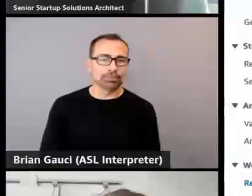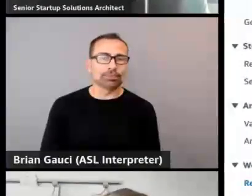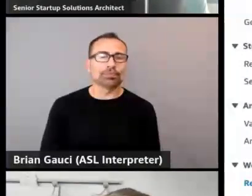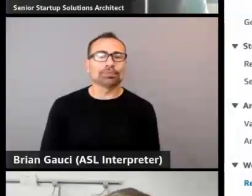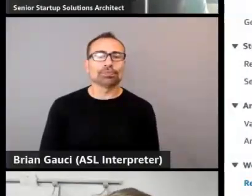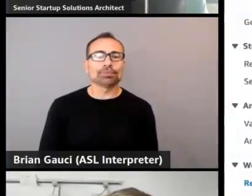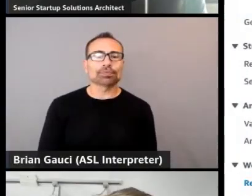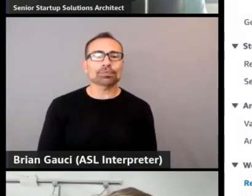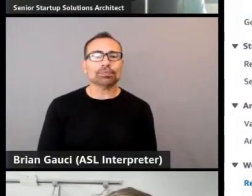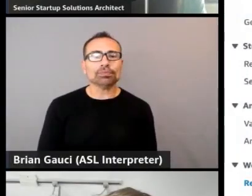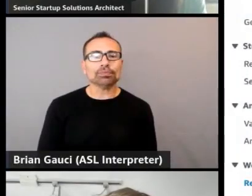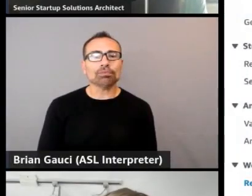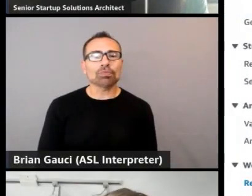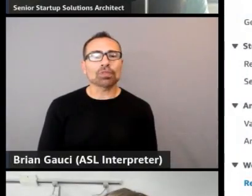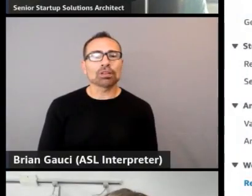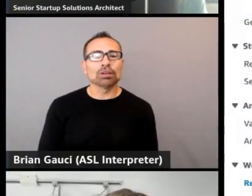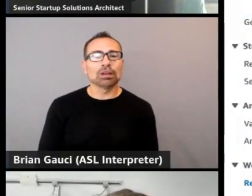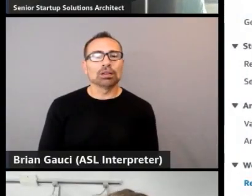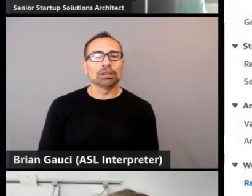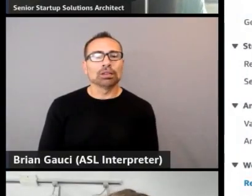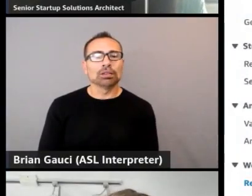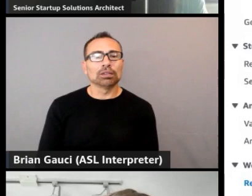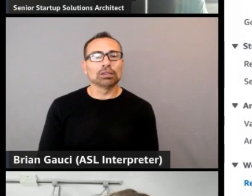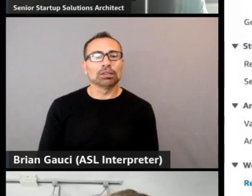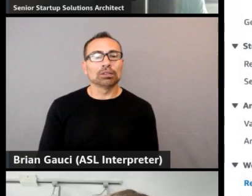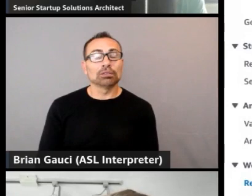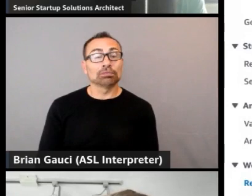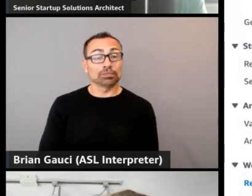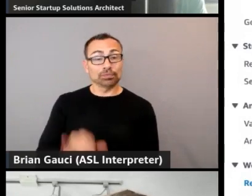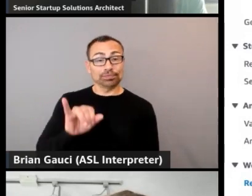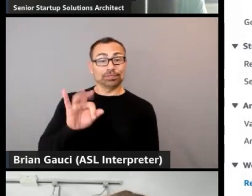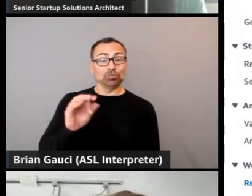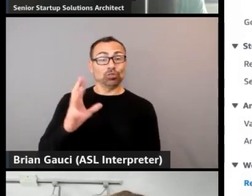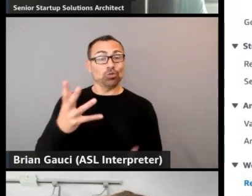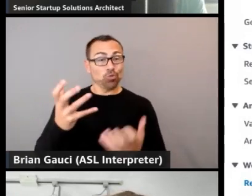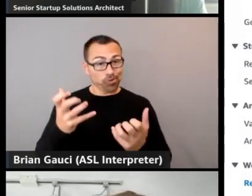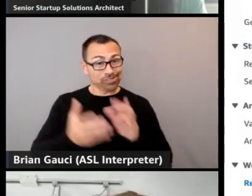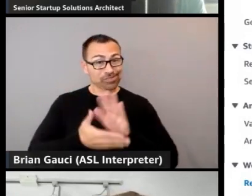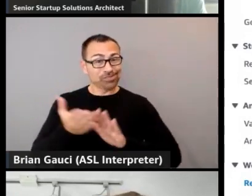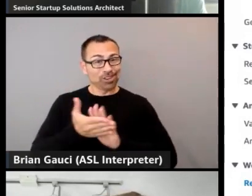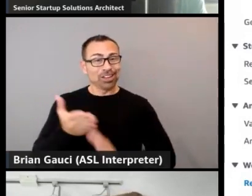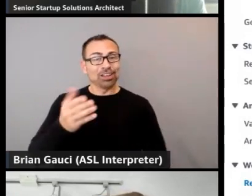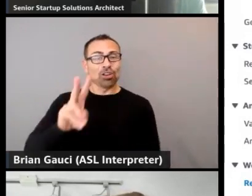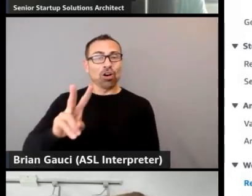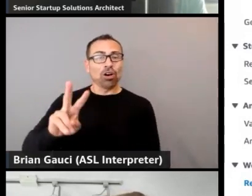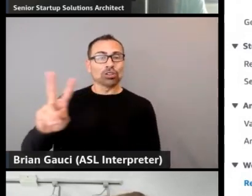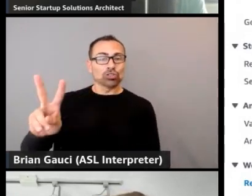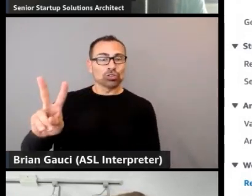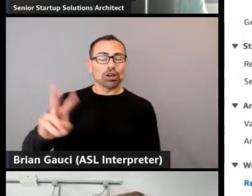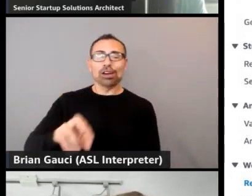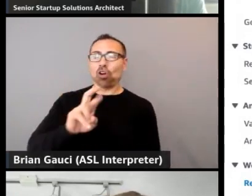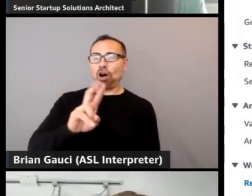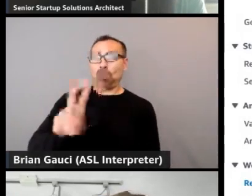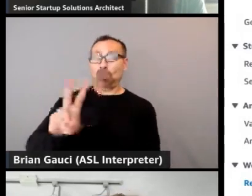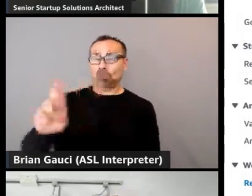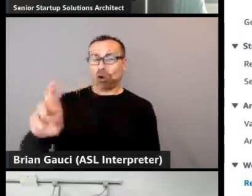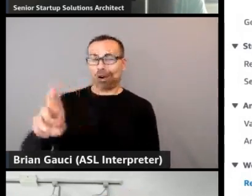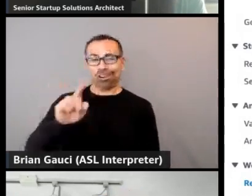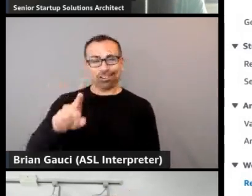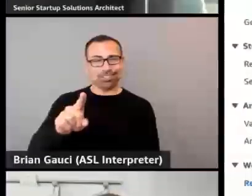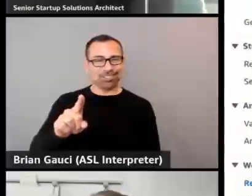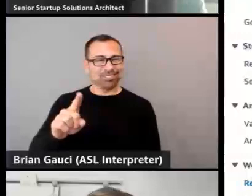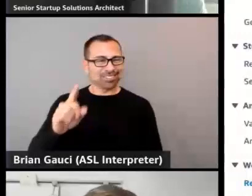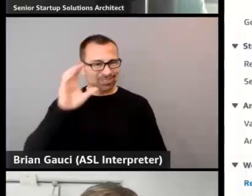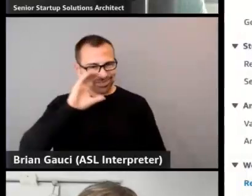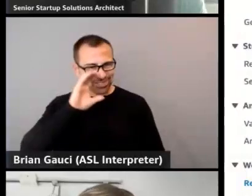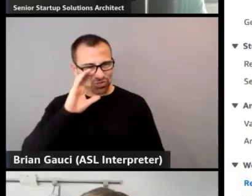And so if you want to run a ready-to-run workflow, we're just going to give an example here. You can search for that workflow. We're going to